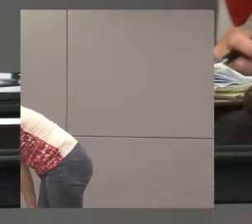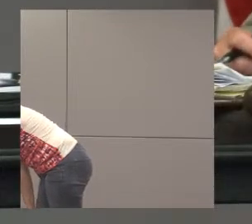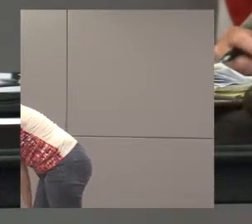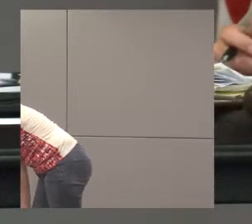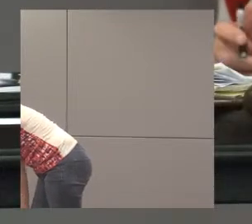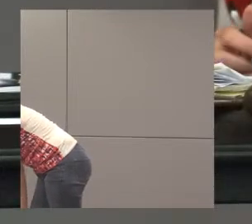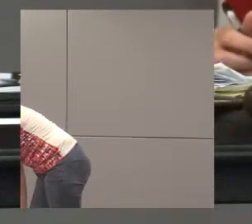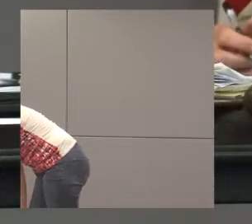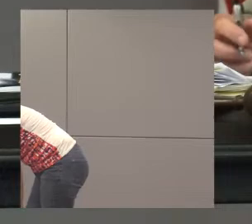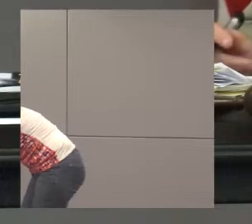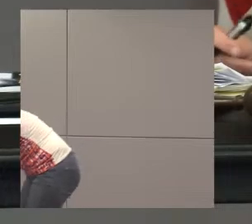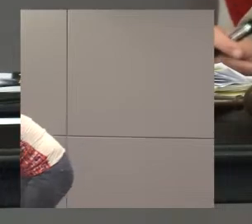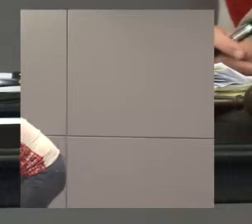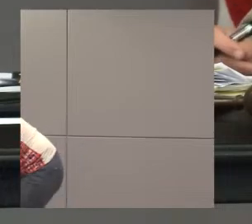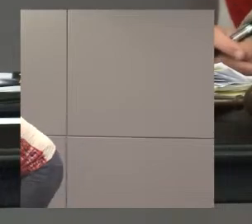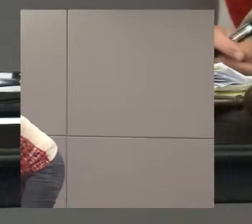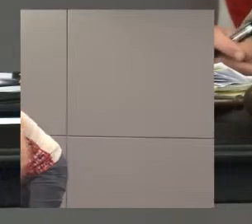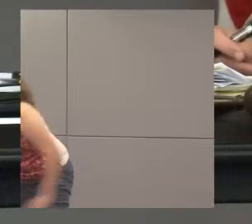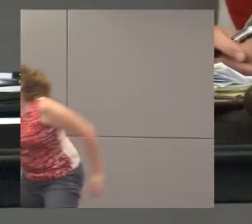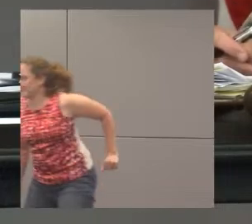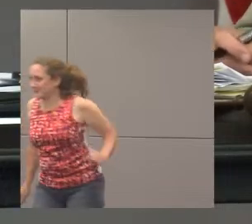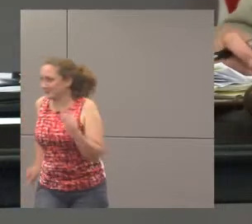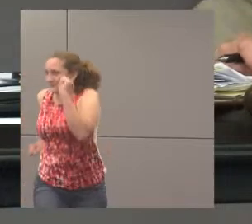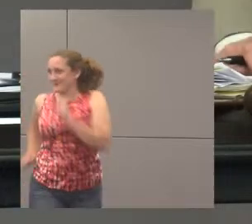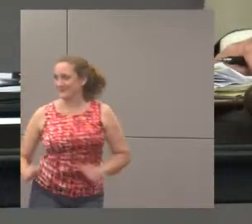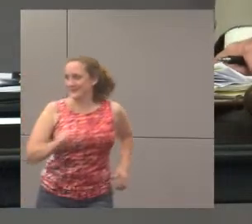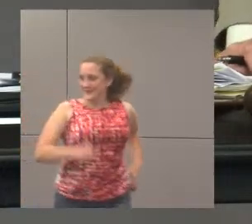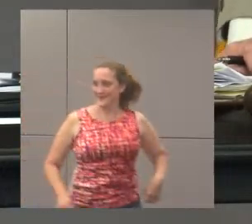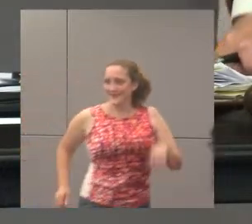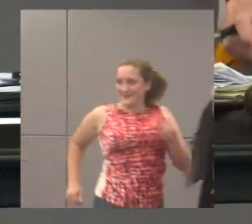Those that are able, please rise for the Pledge of Allegiance.